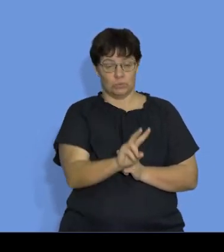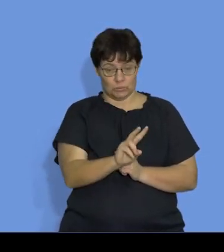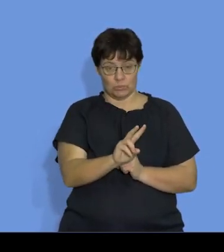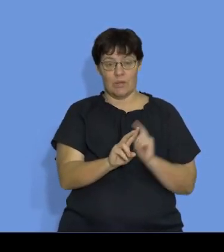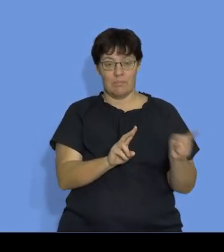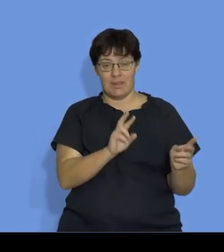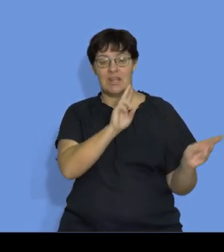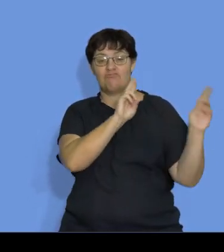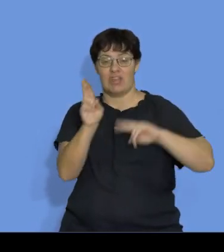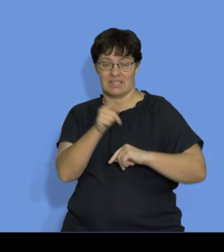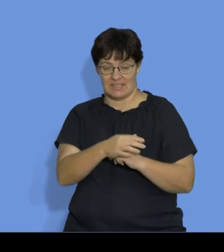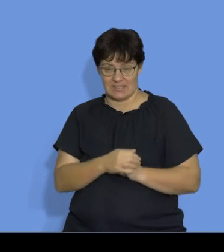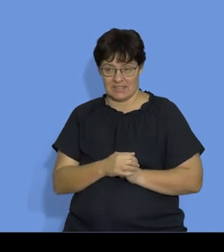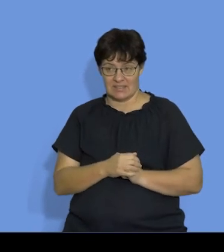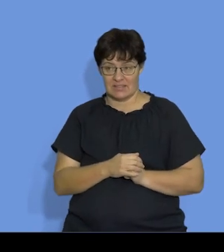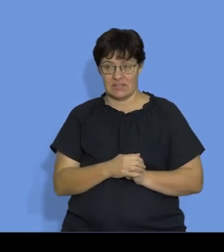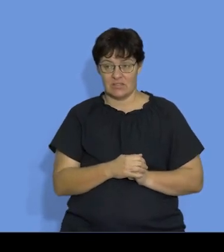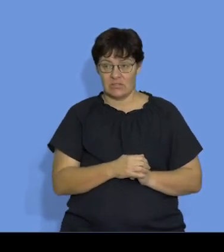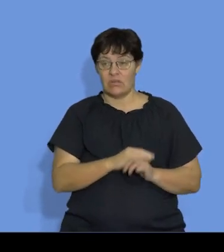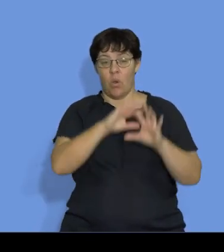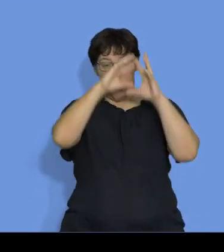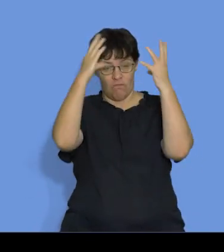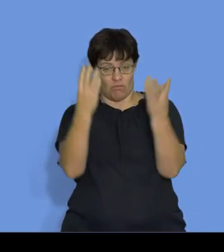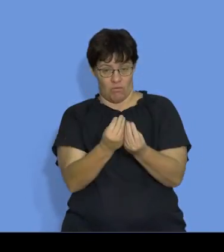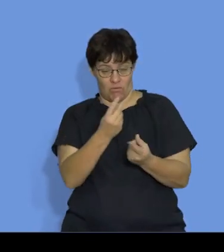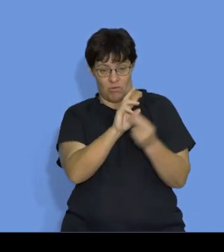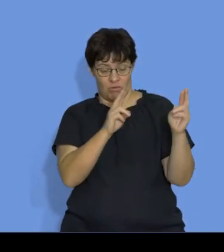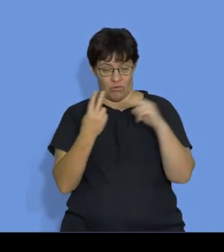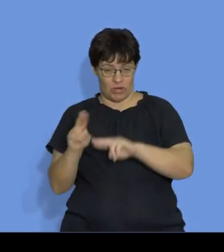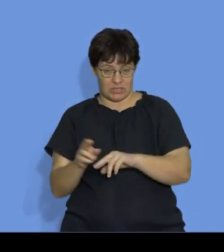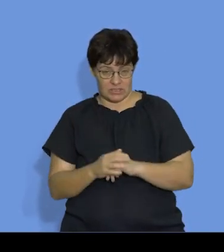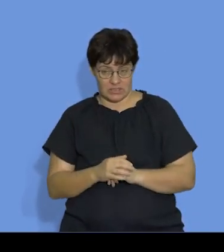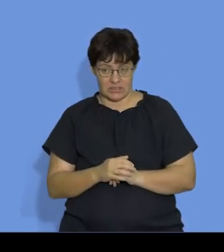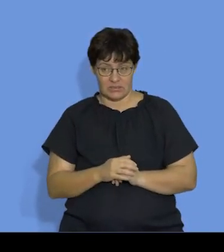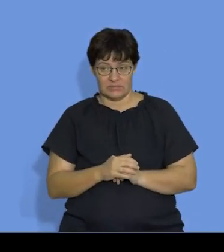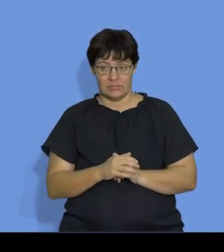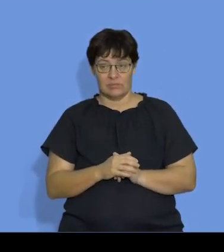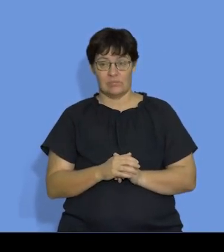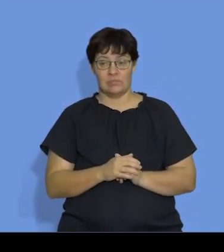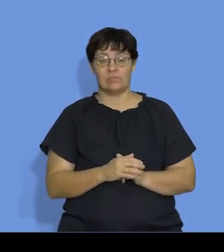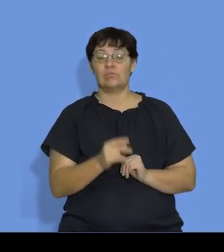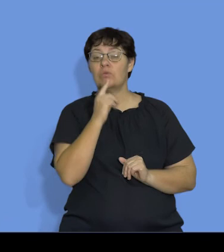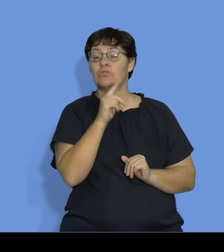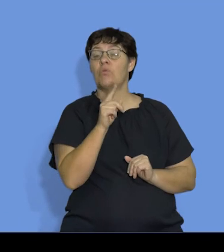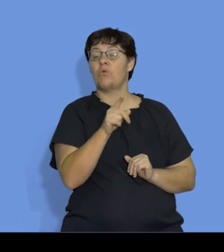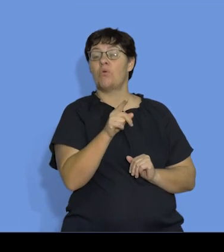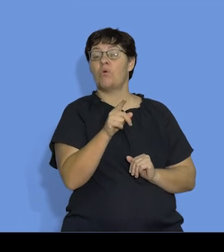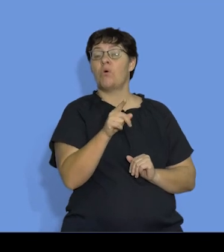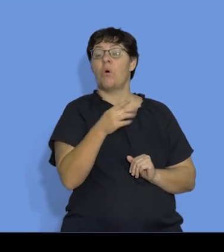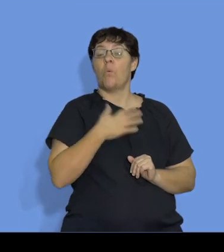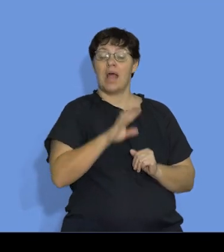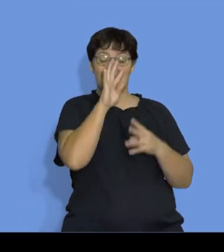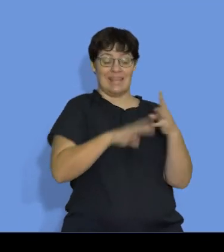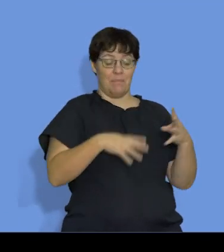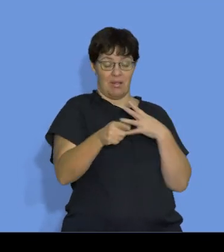on the left. So this is the overall reaction. So this is the net ionic reaction. So the question wants us to use the table of standard